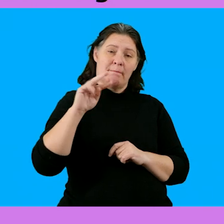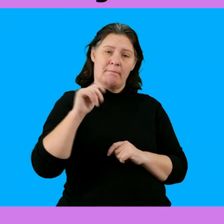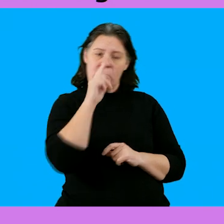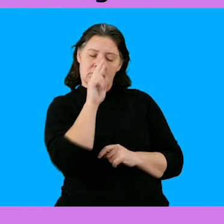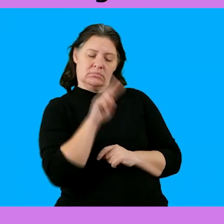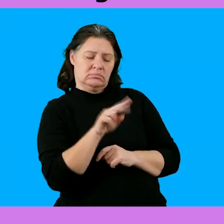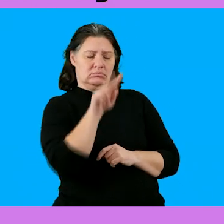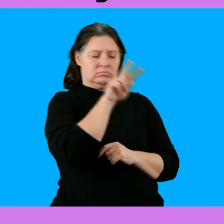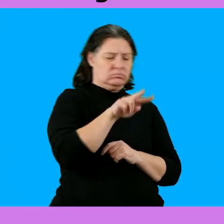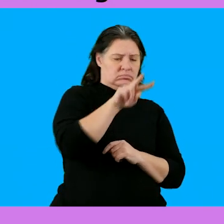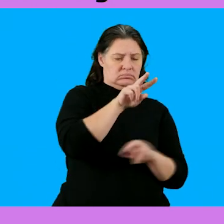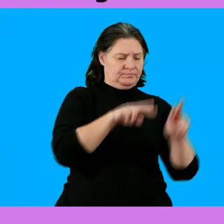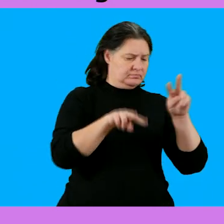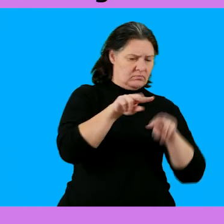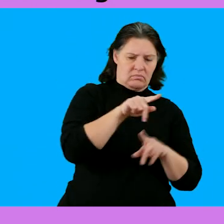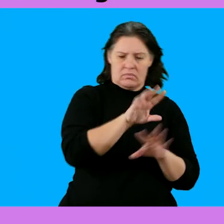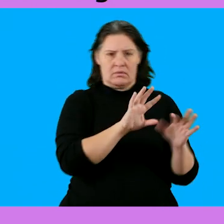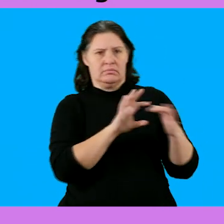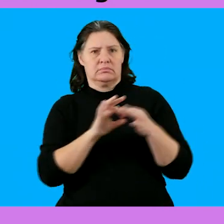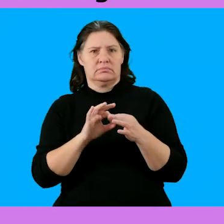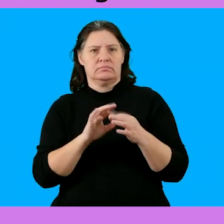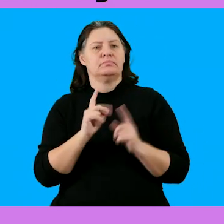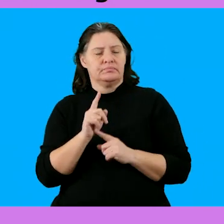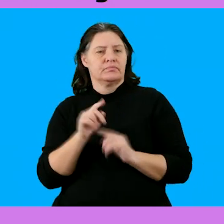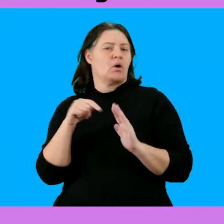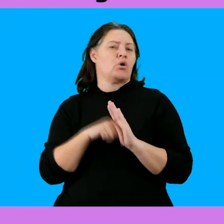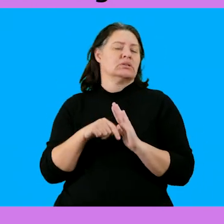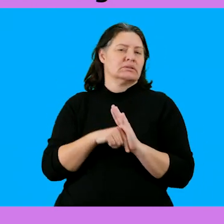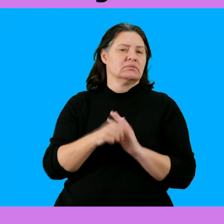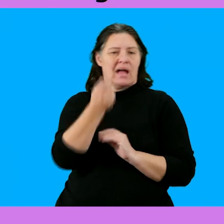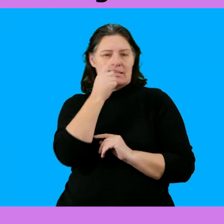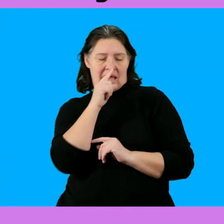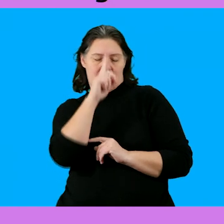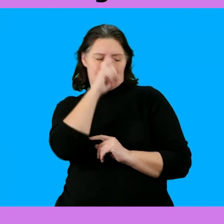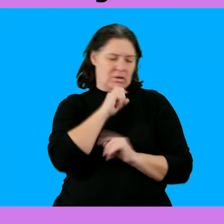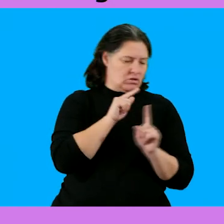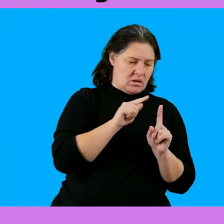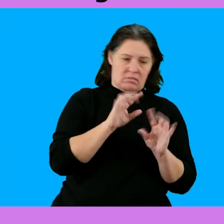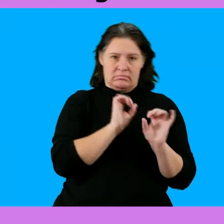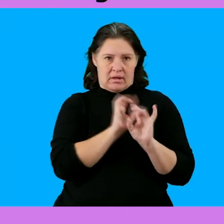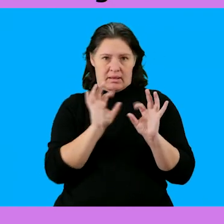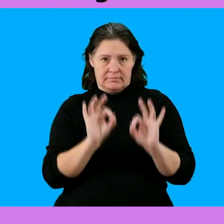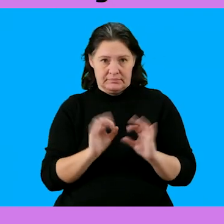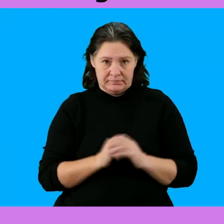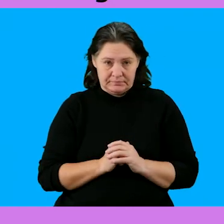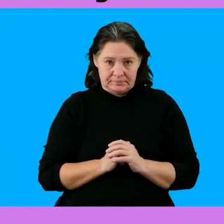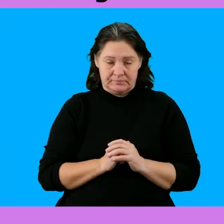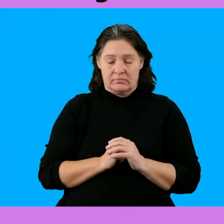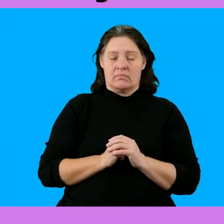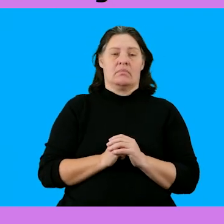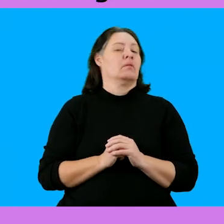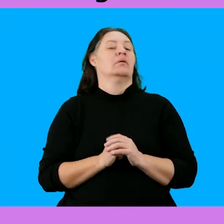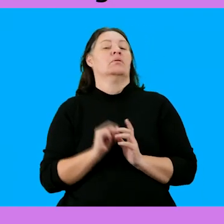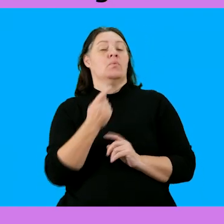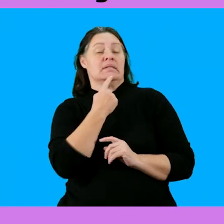get familiar with what is given to you, that you relate the context, the words with the pictures. Are we clear on that?